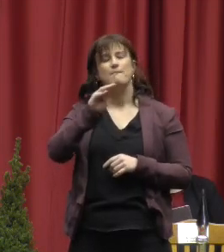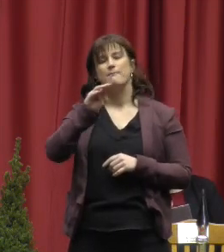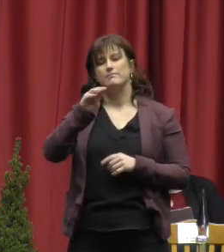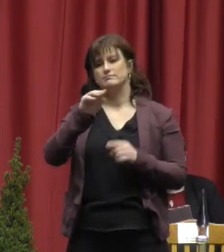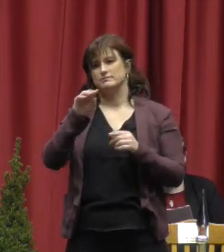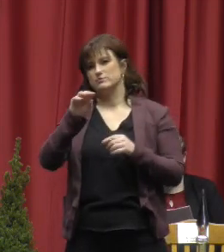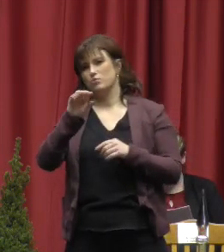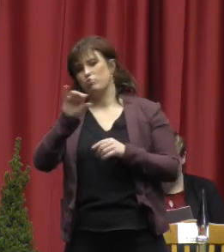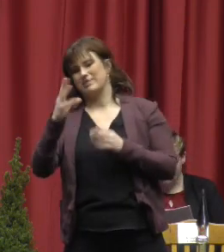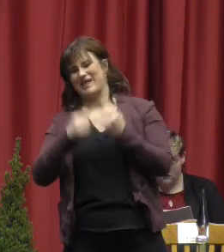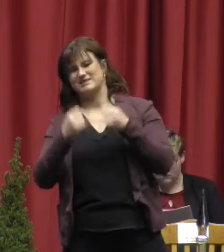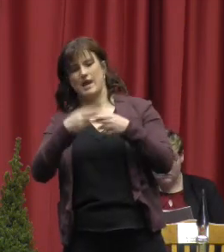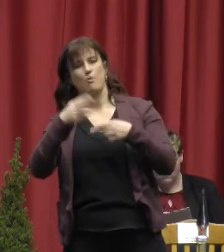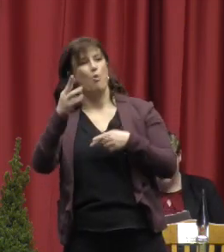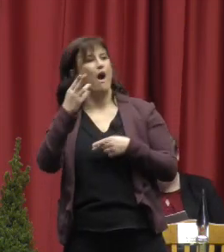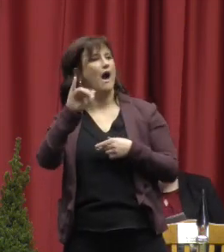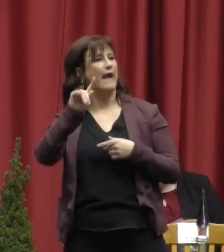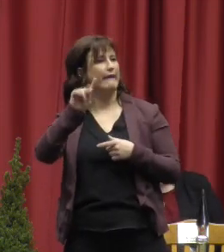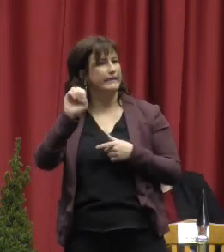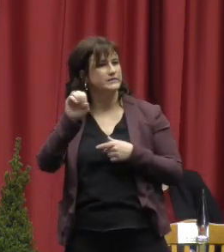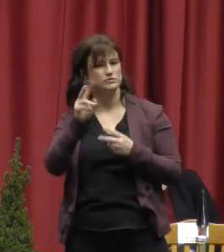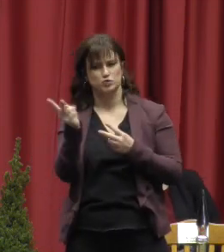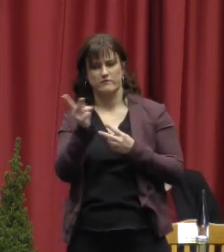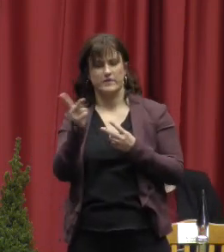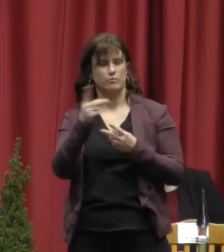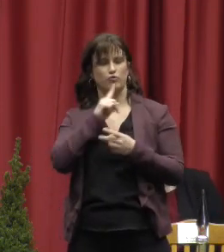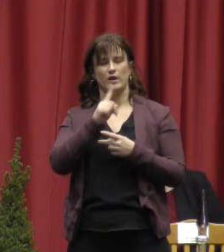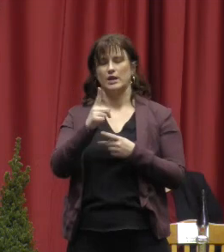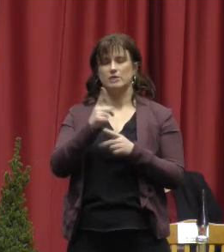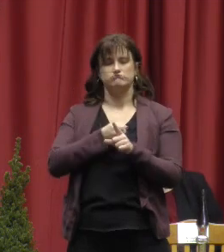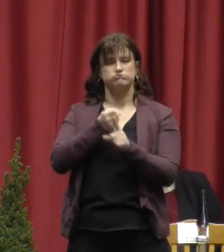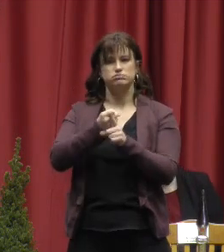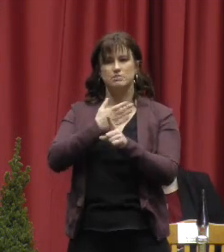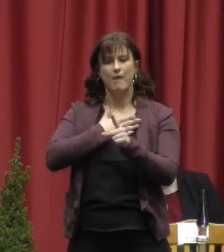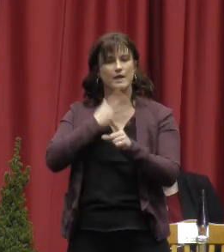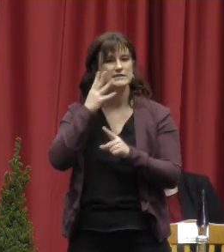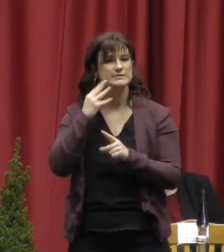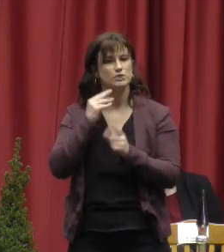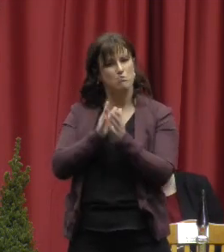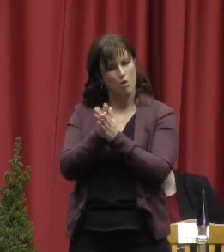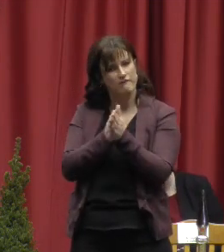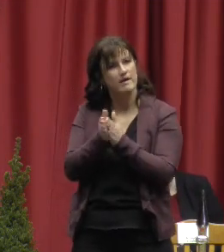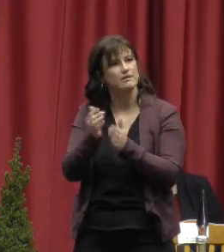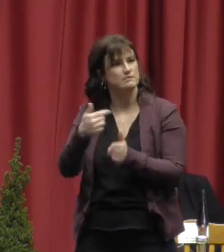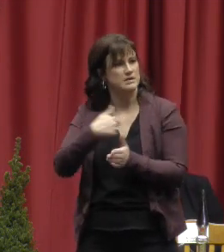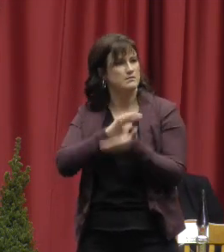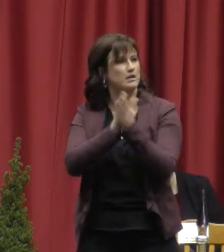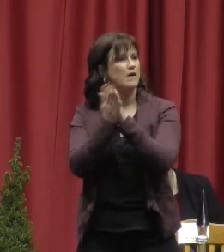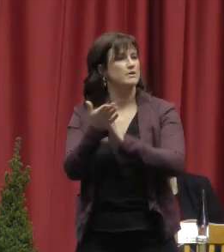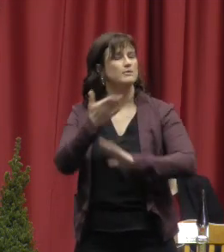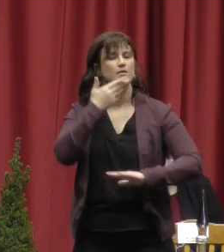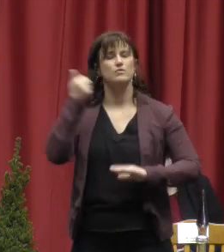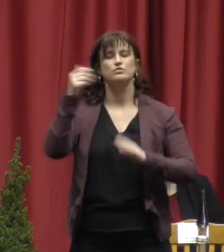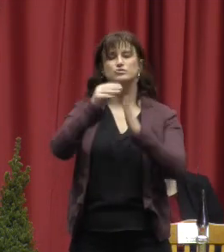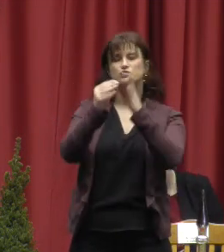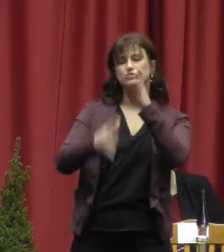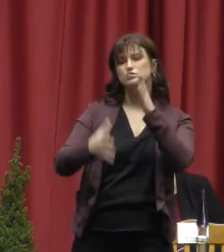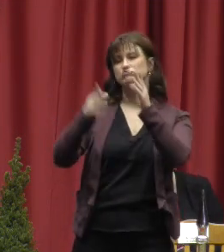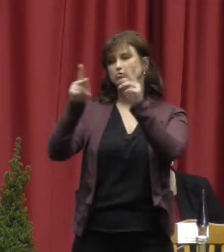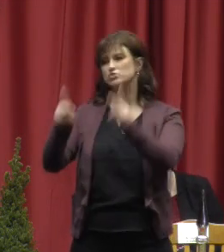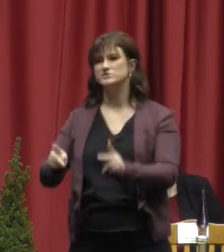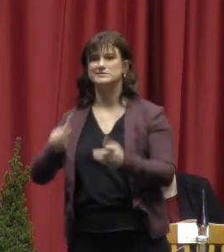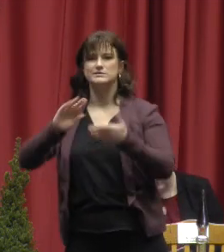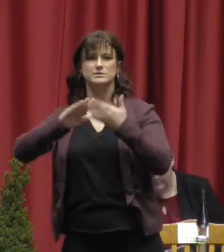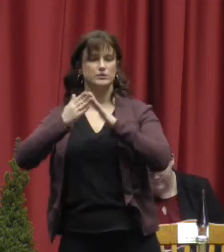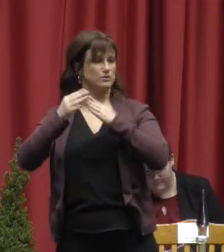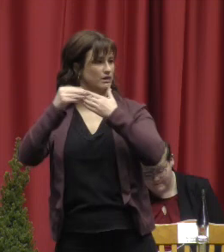made my time at Anderson memorable and truly motivated me to be a better student, person, and community leader. My time